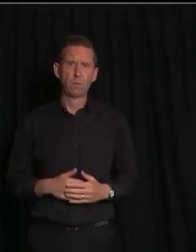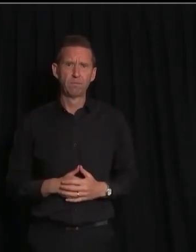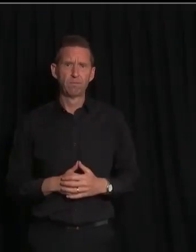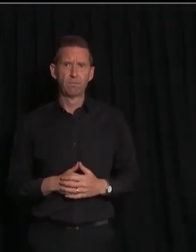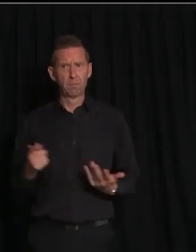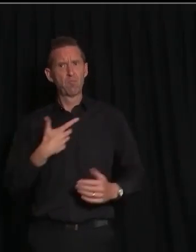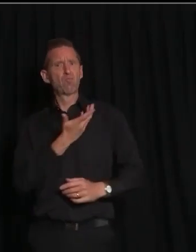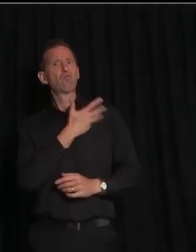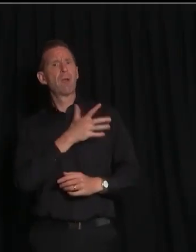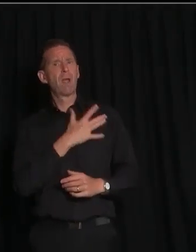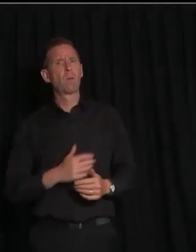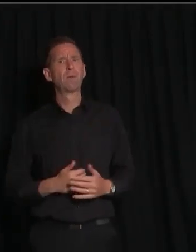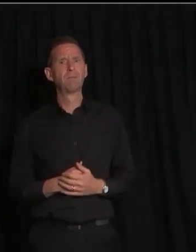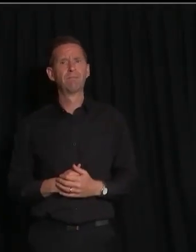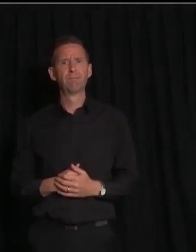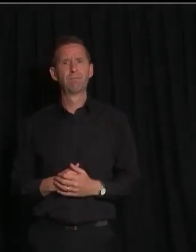proud. Thank you. Thank you.